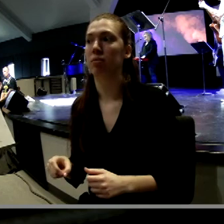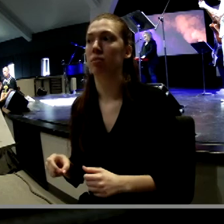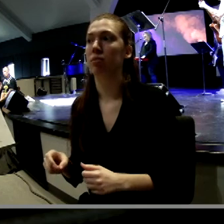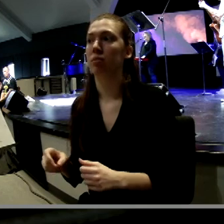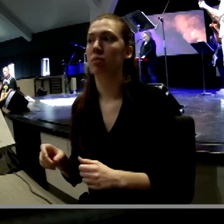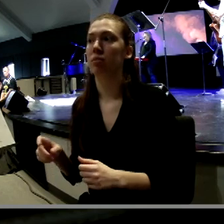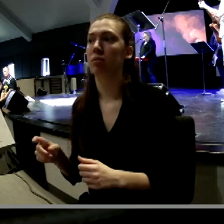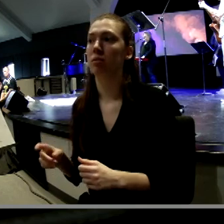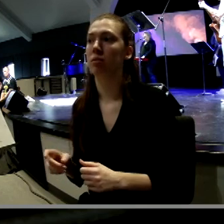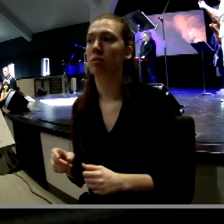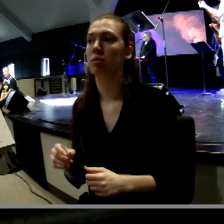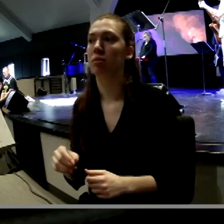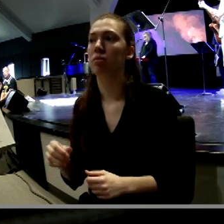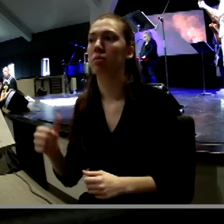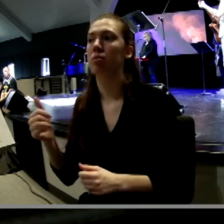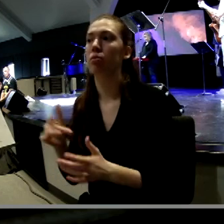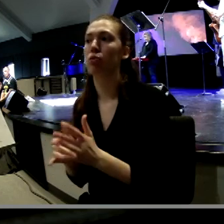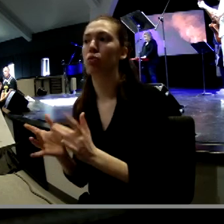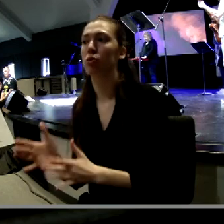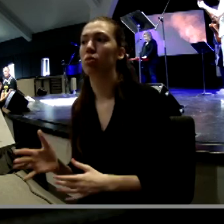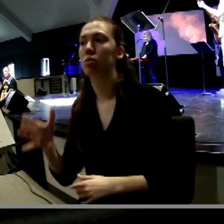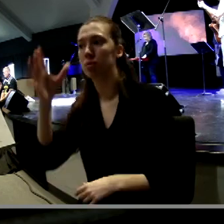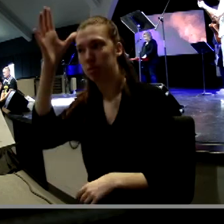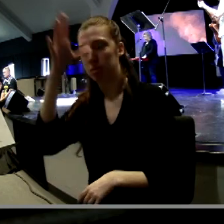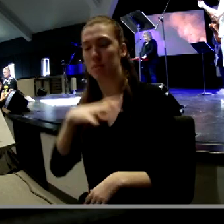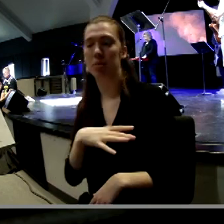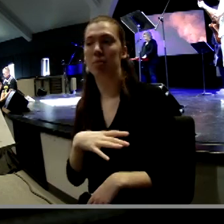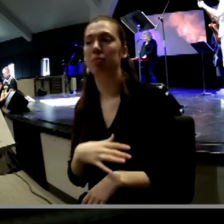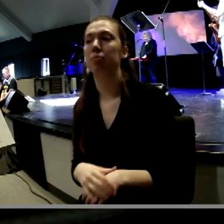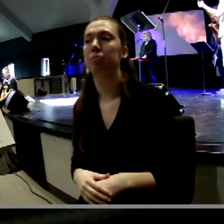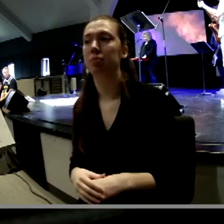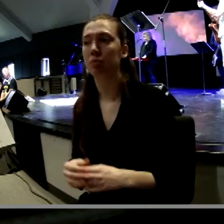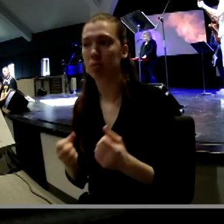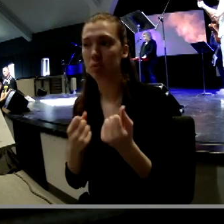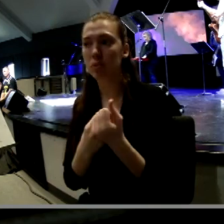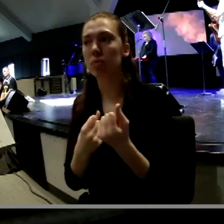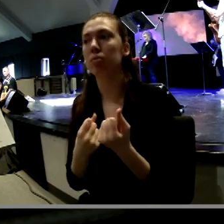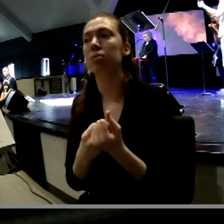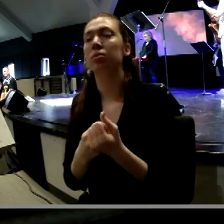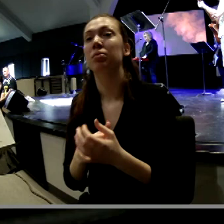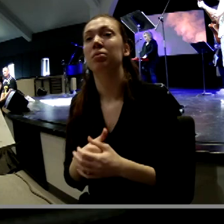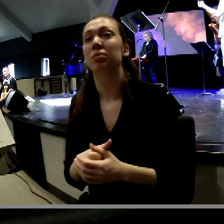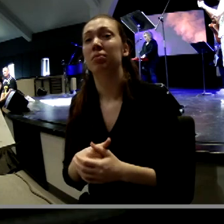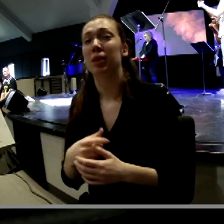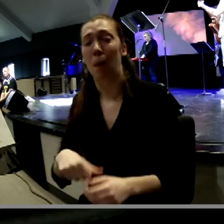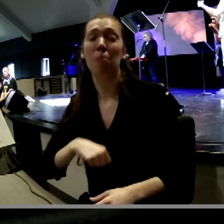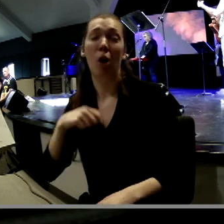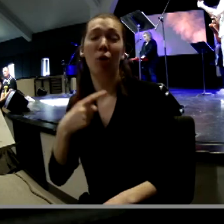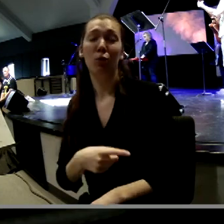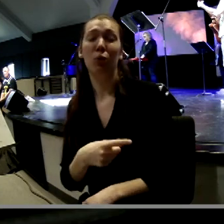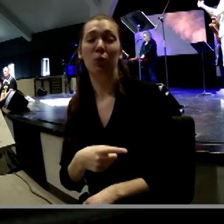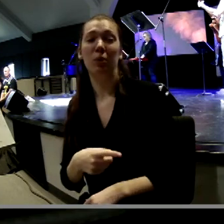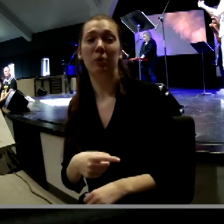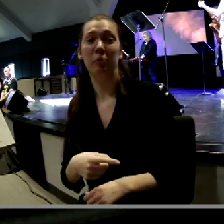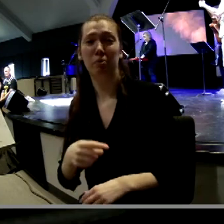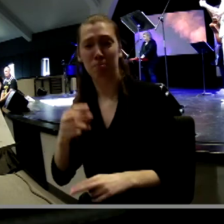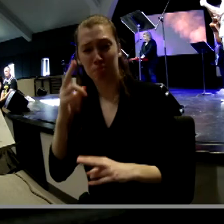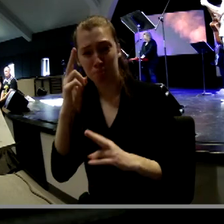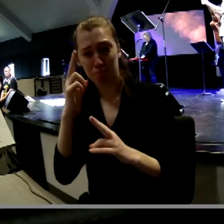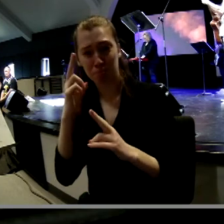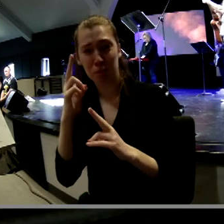There's a lot of other Brians out there that need this story. I'm proud of you. It's been an honor